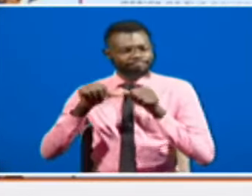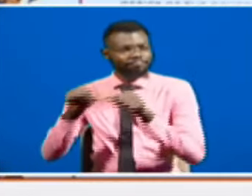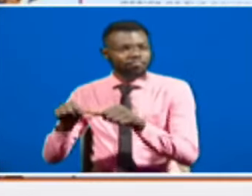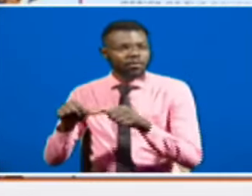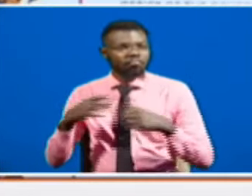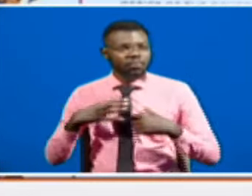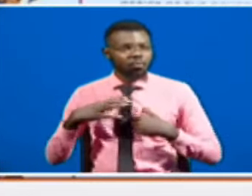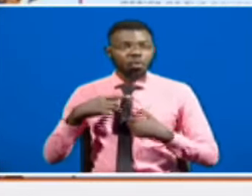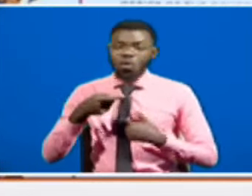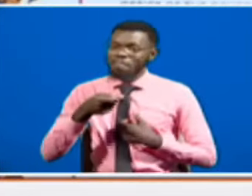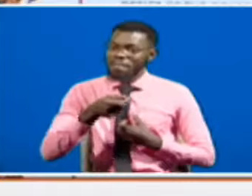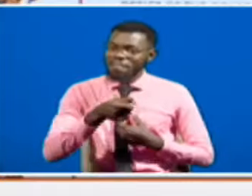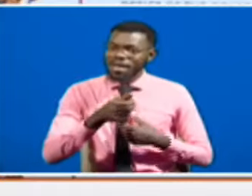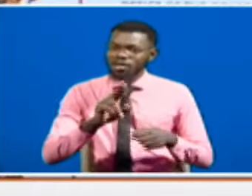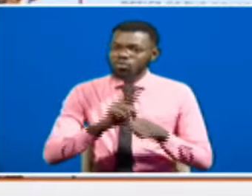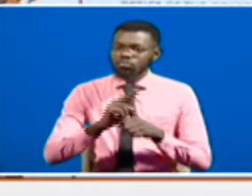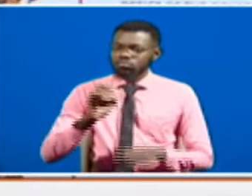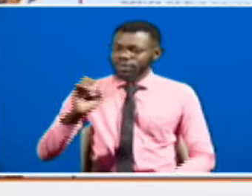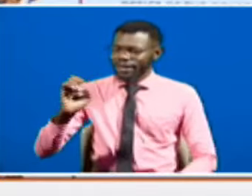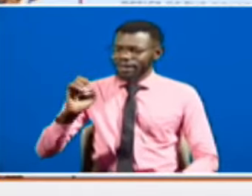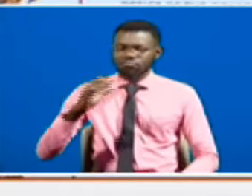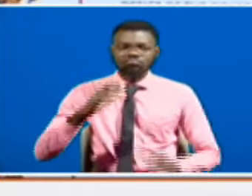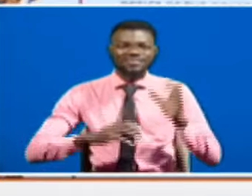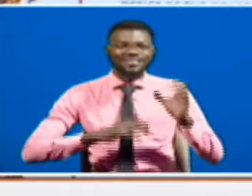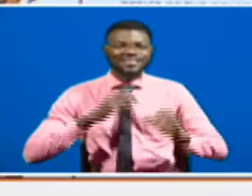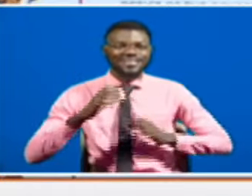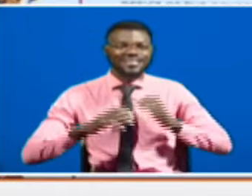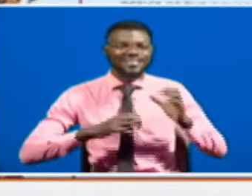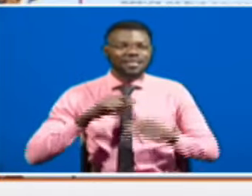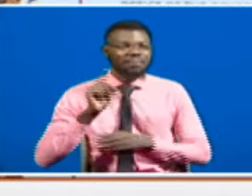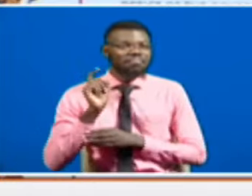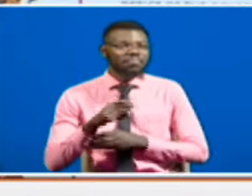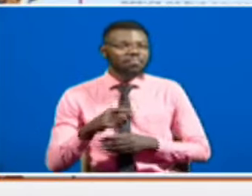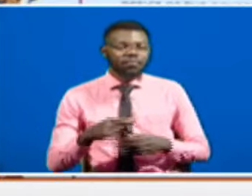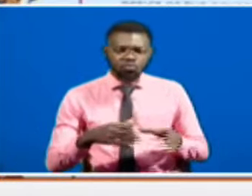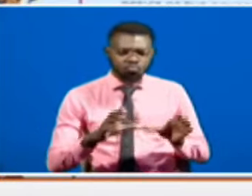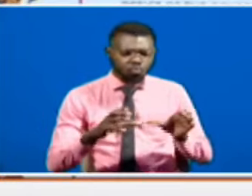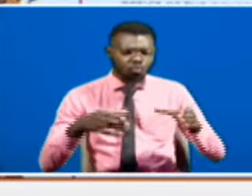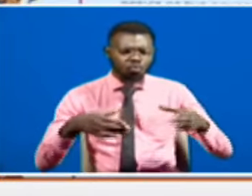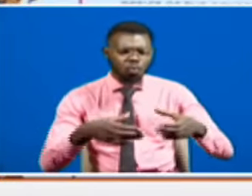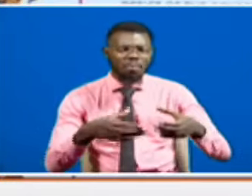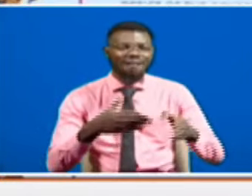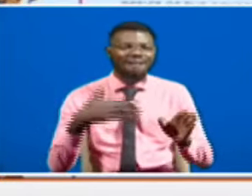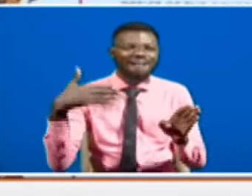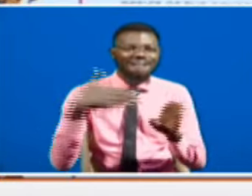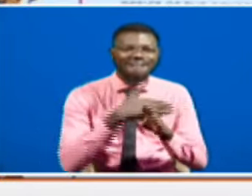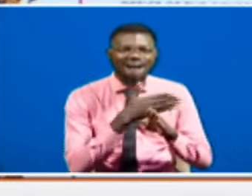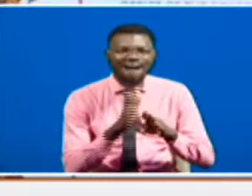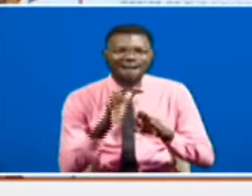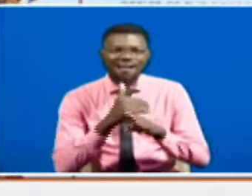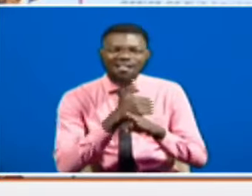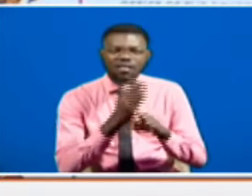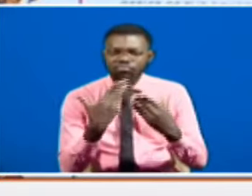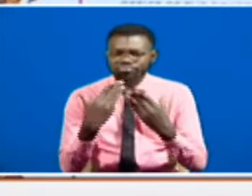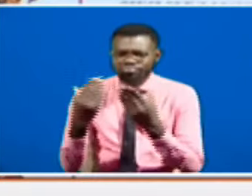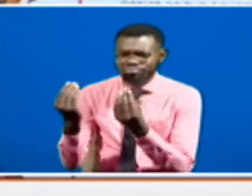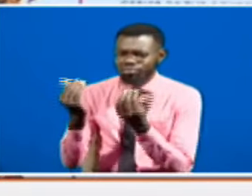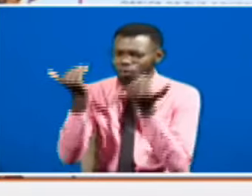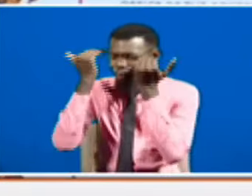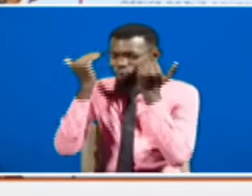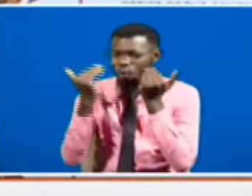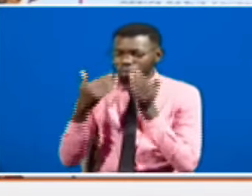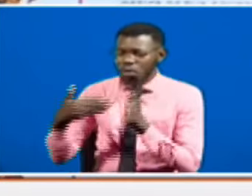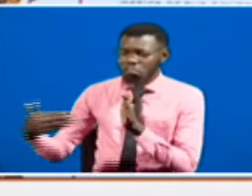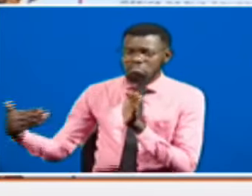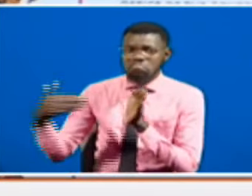kupitia eCitizen. Na wale makatela ambao wanakimbia, wanakwenda kotini kupata order.